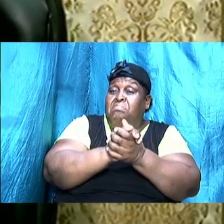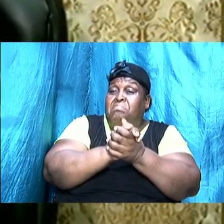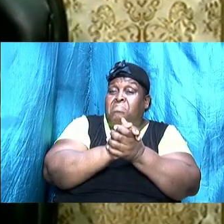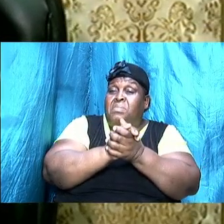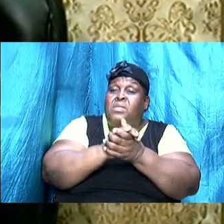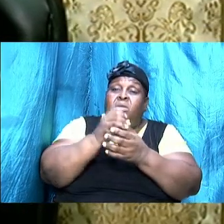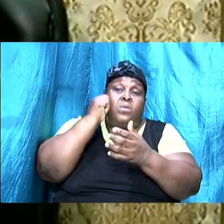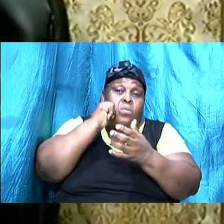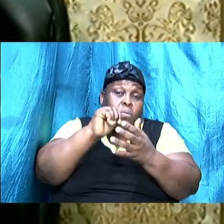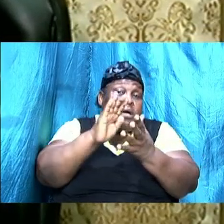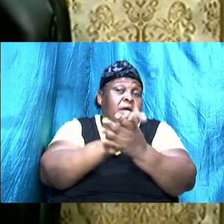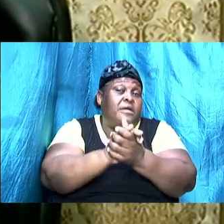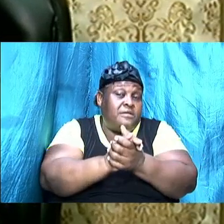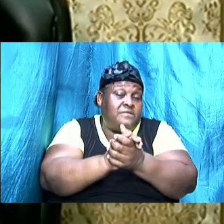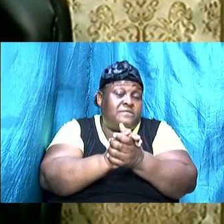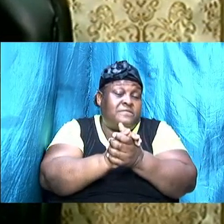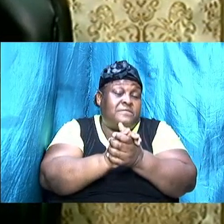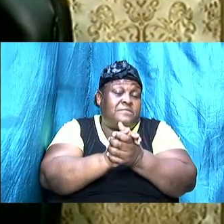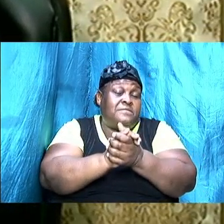wives,